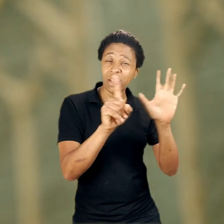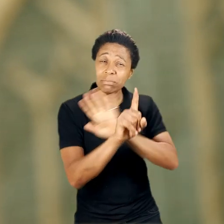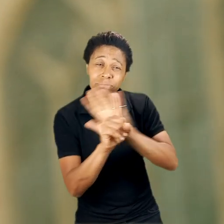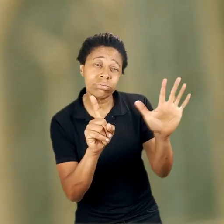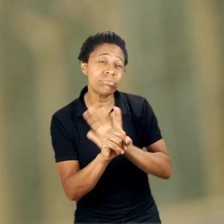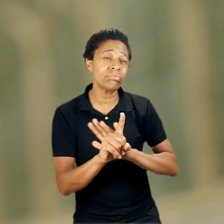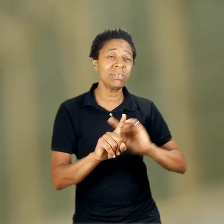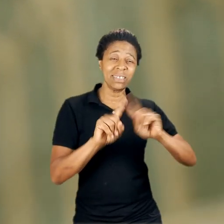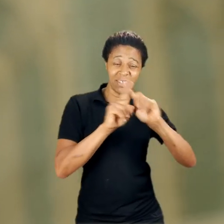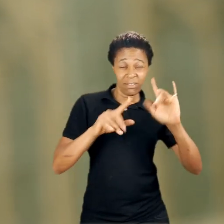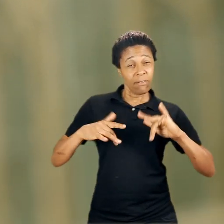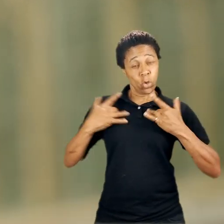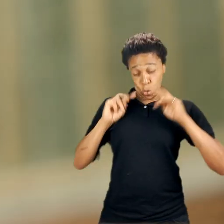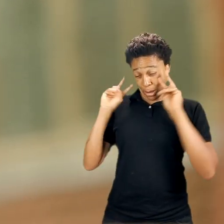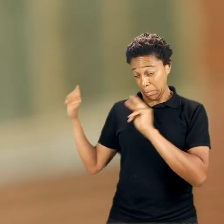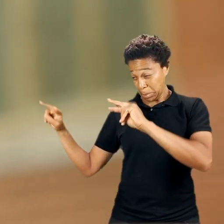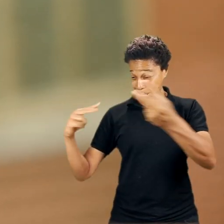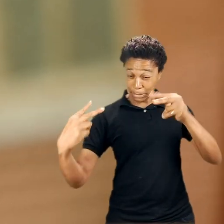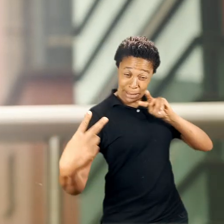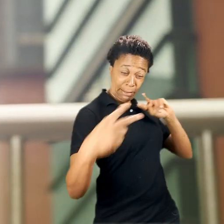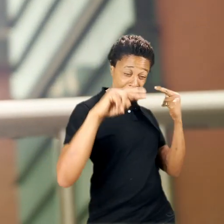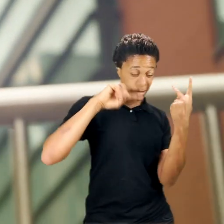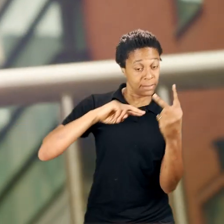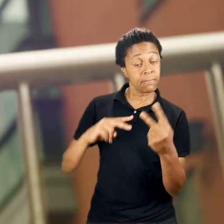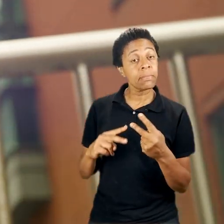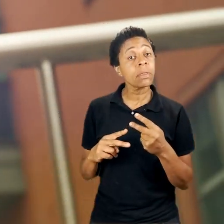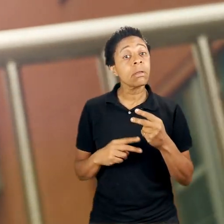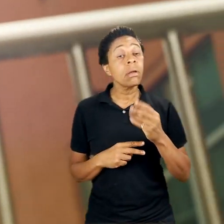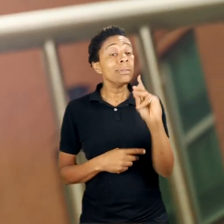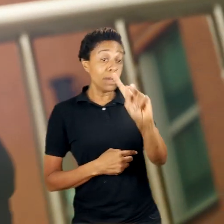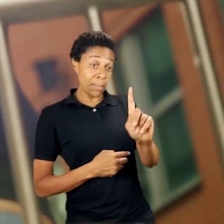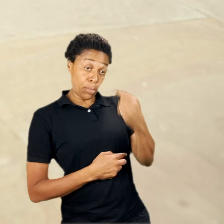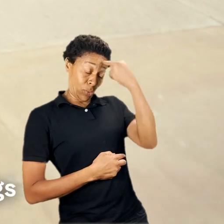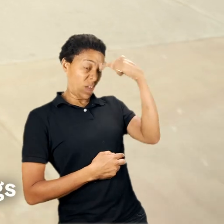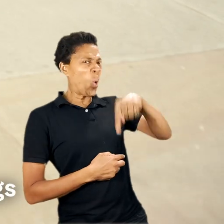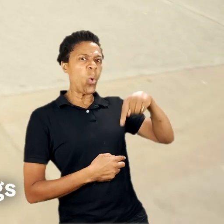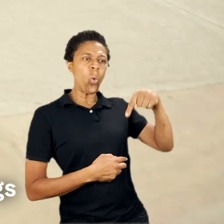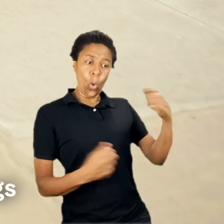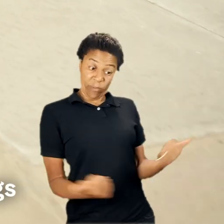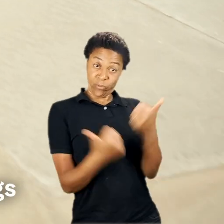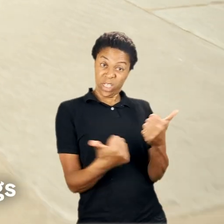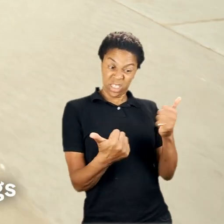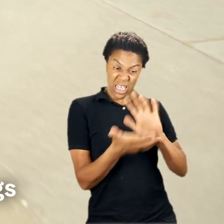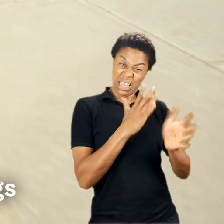event which to us is sort of coming to an end but for other people it's the starting point for them they're gonna